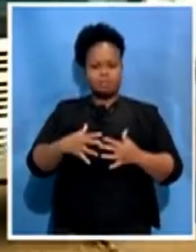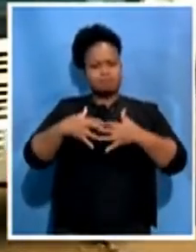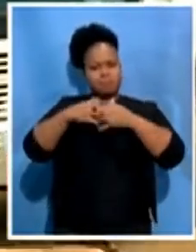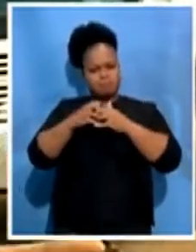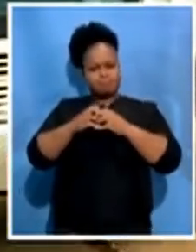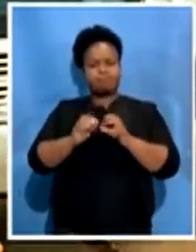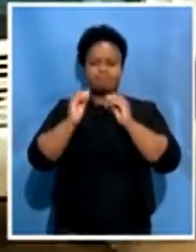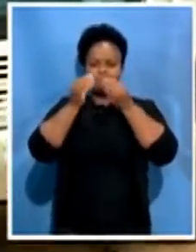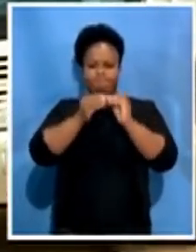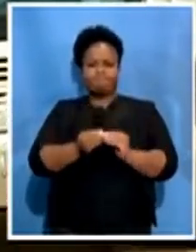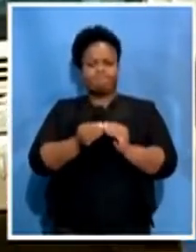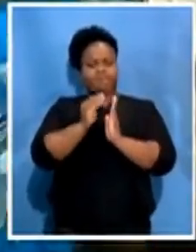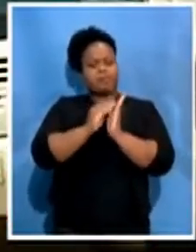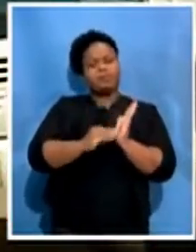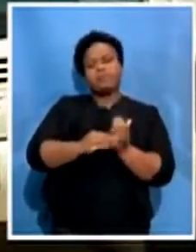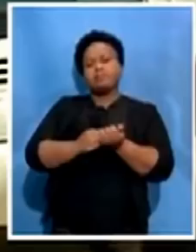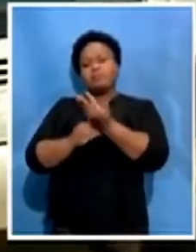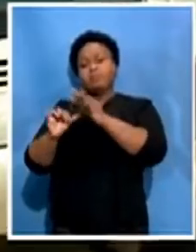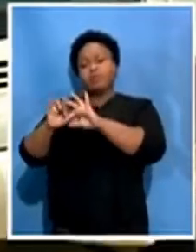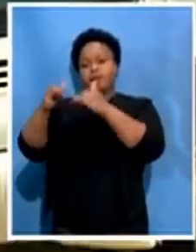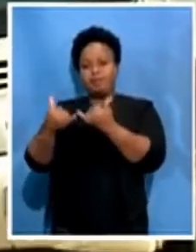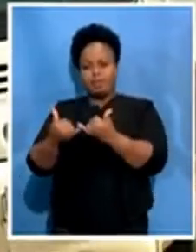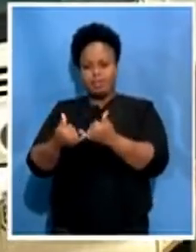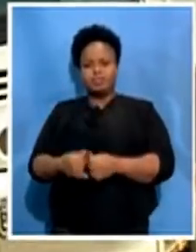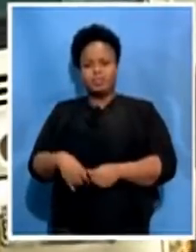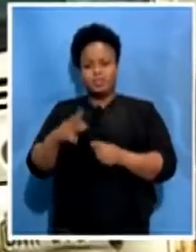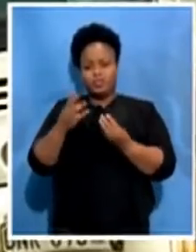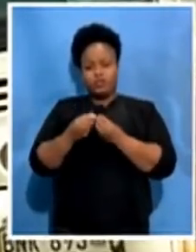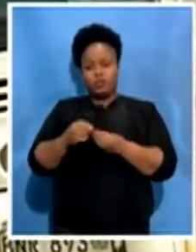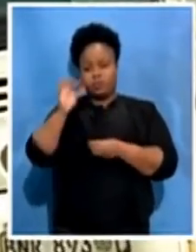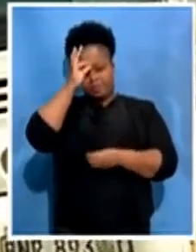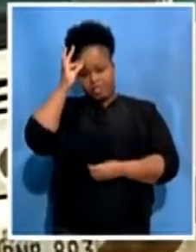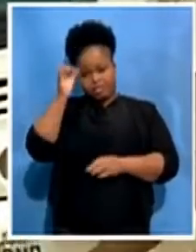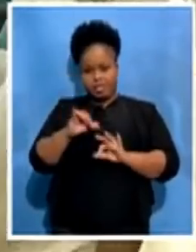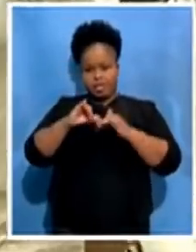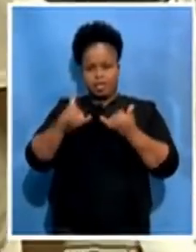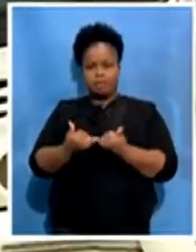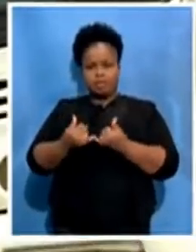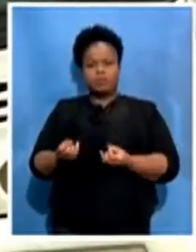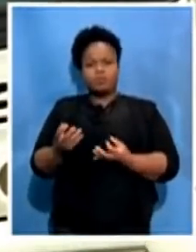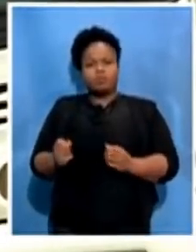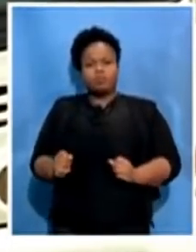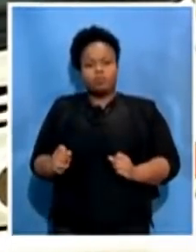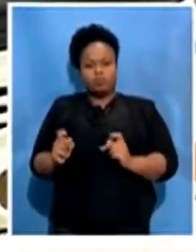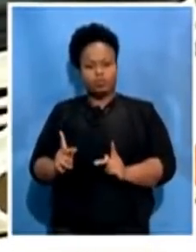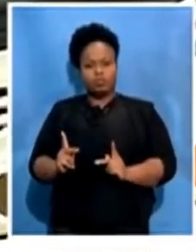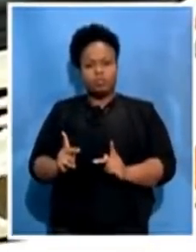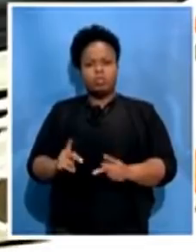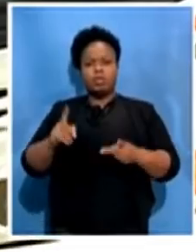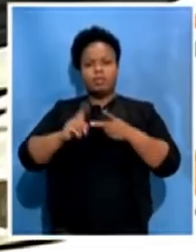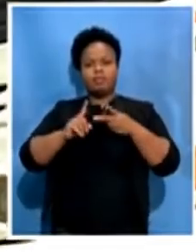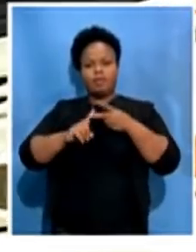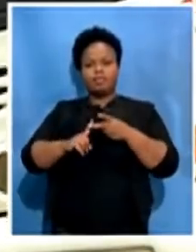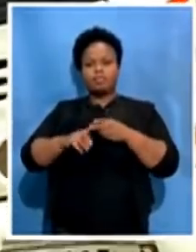company in the next few minutes, where the company will be given an opportunity to respond to some of these allegations. So we